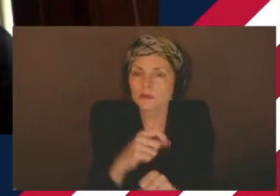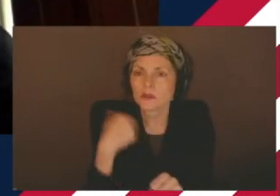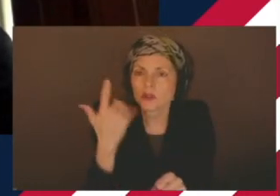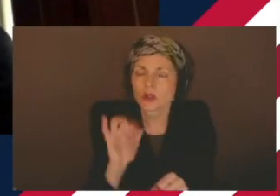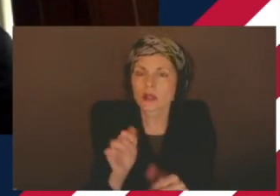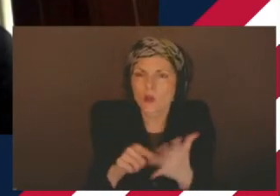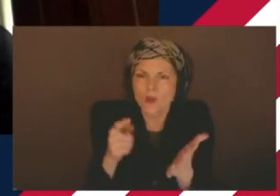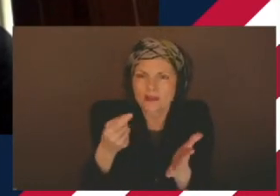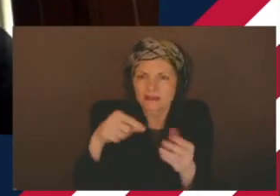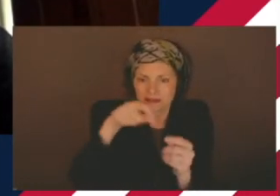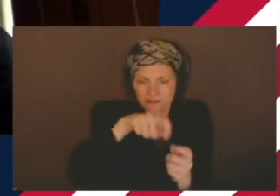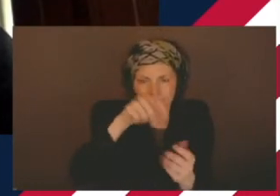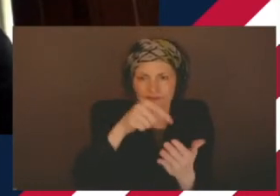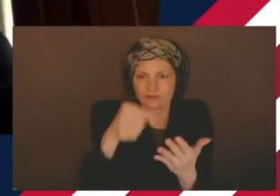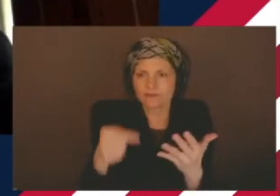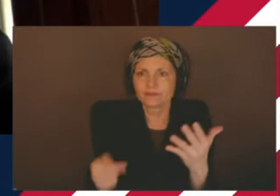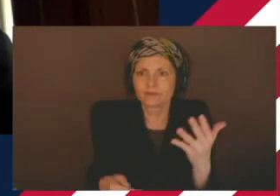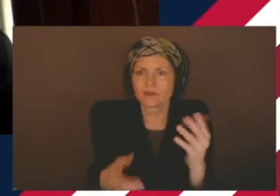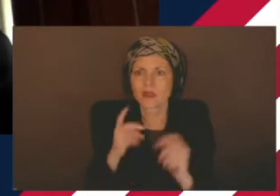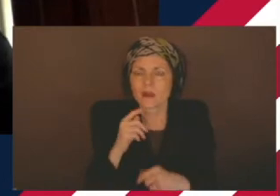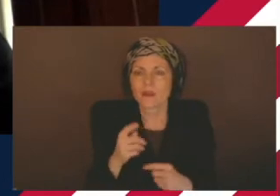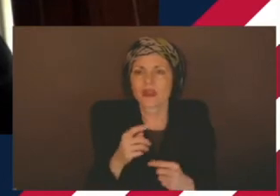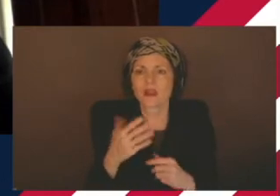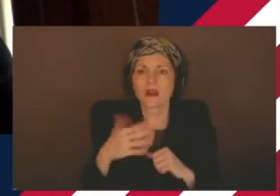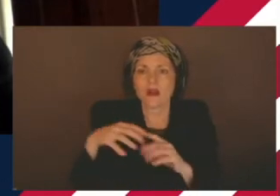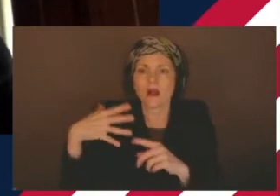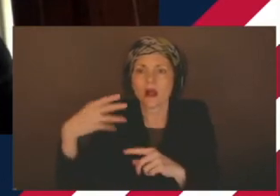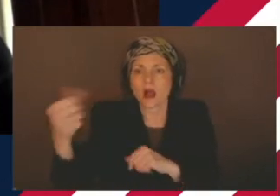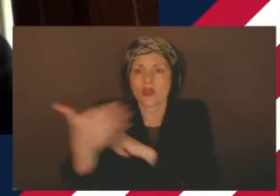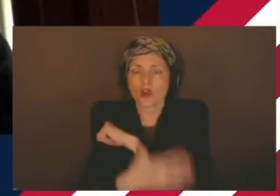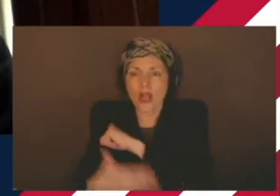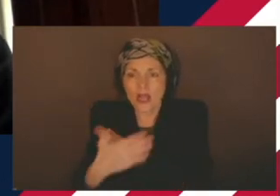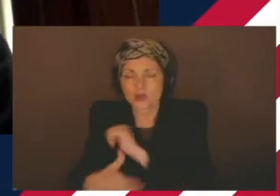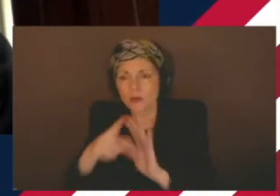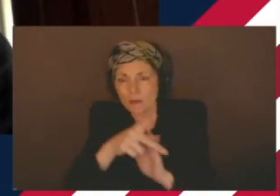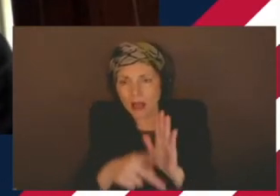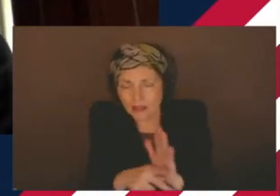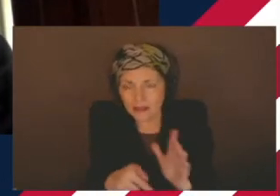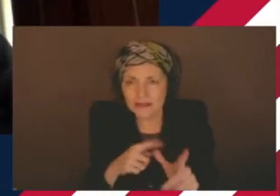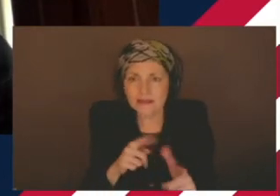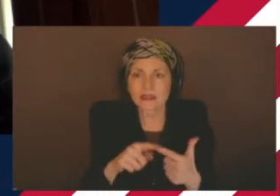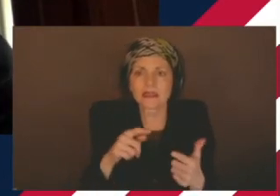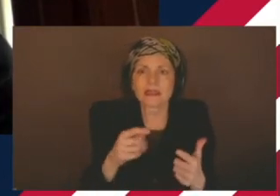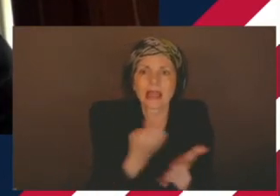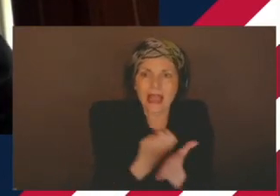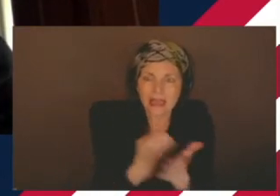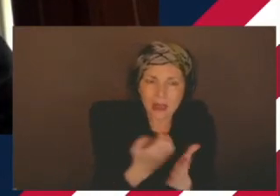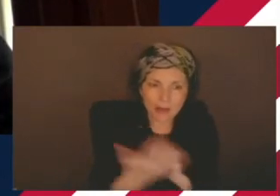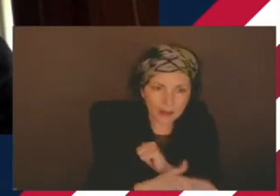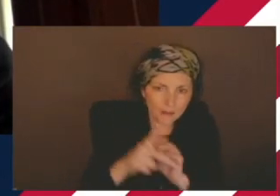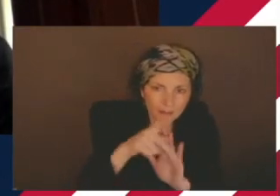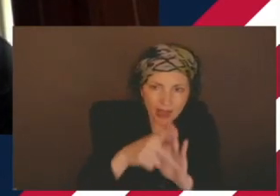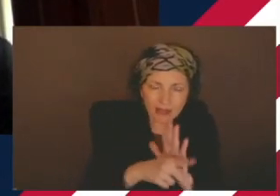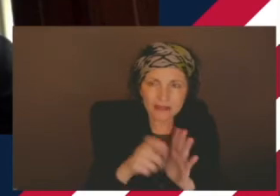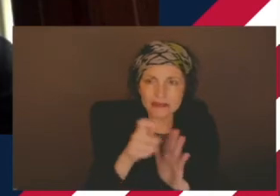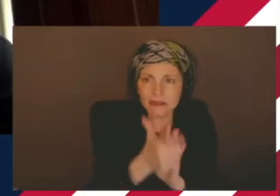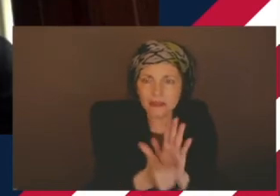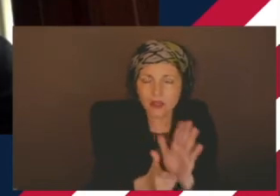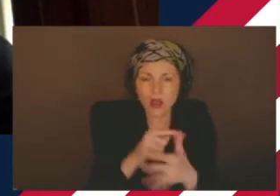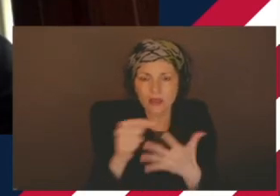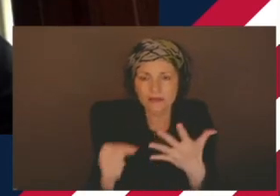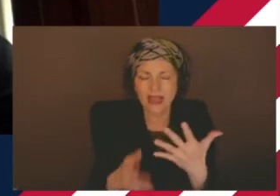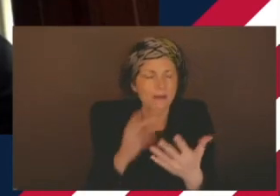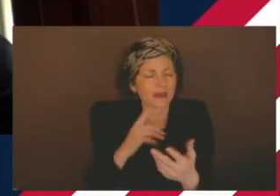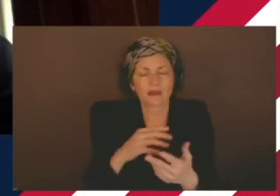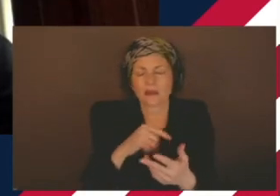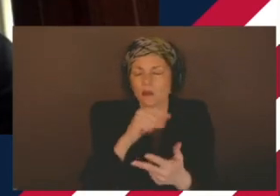foreign policy, and economic policy that I spoke to in my testimony is so clear. This is an issue that cuts across all three, and we really have to understand it